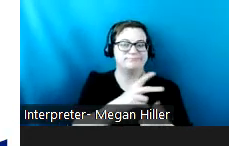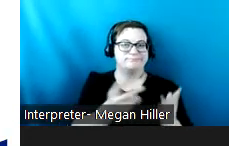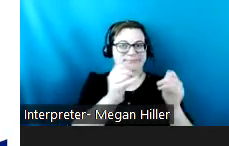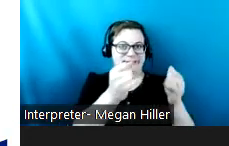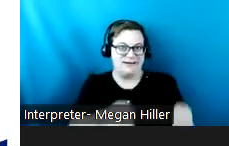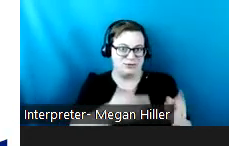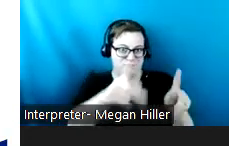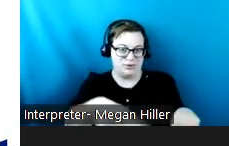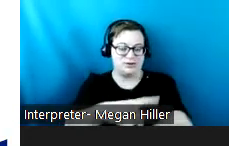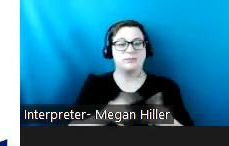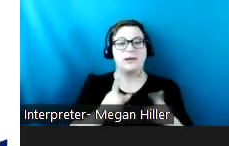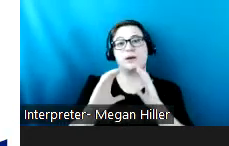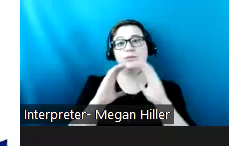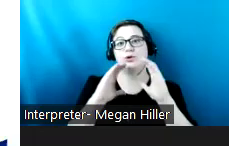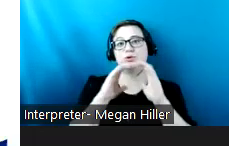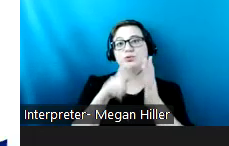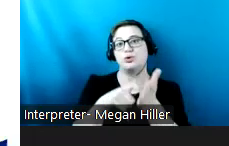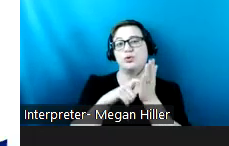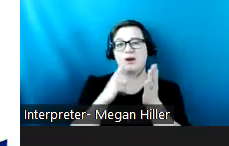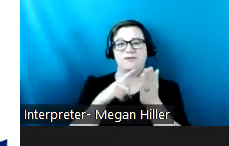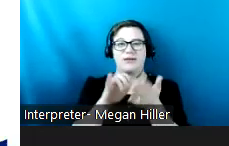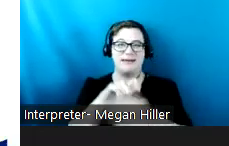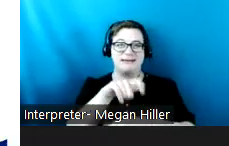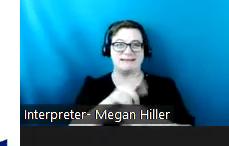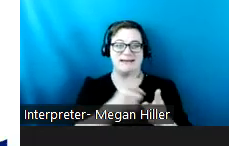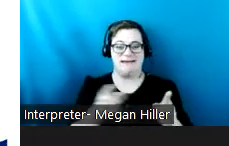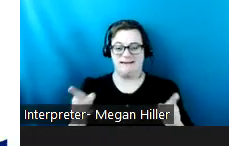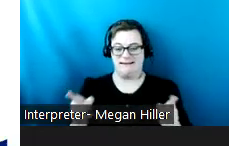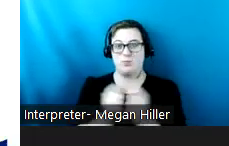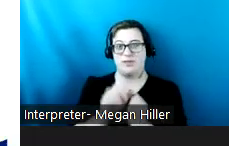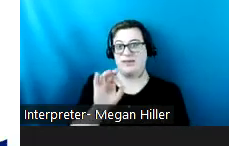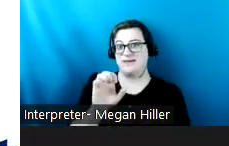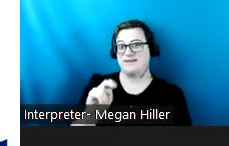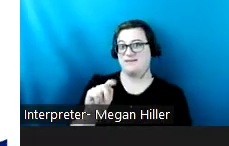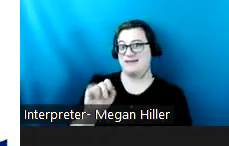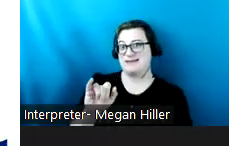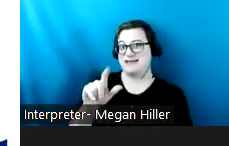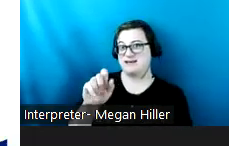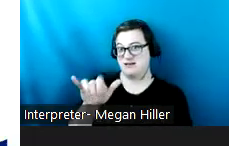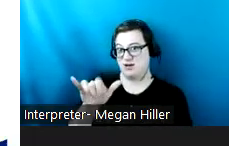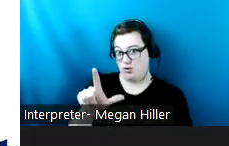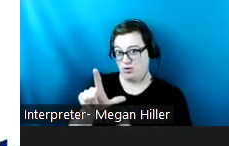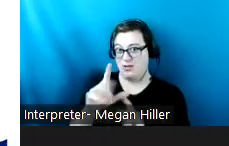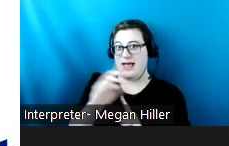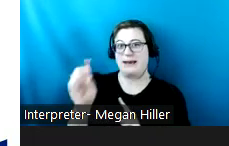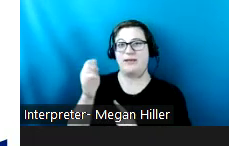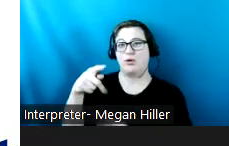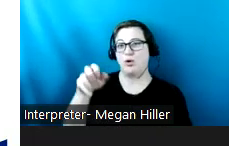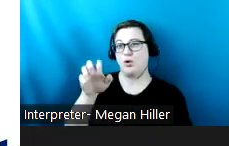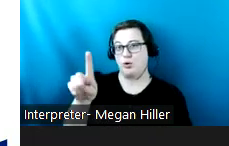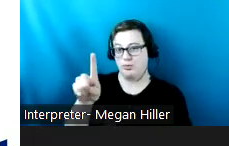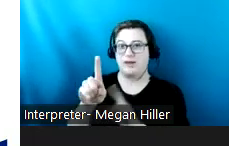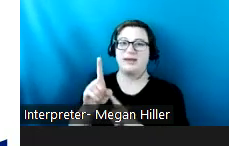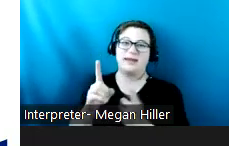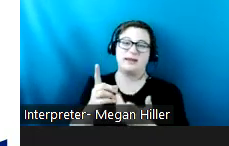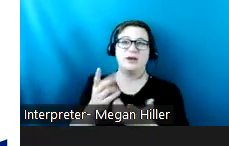the communication is required for that period of time where fentanyl and other opioid use specific services are clinically